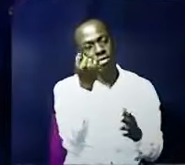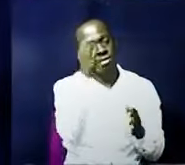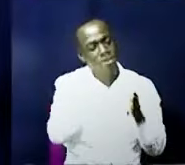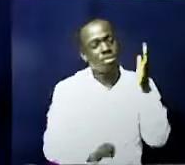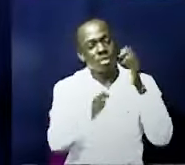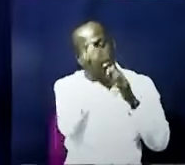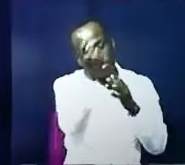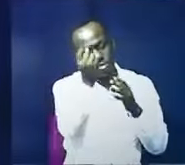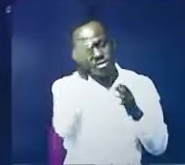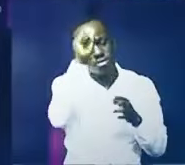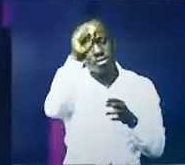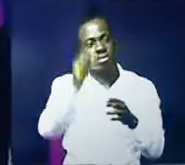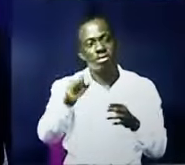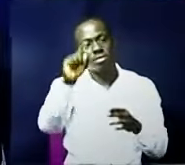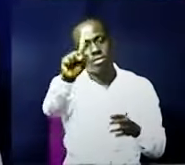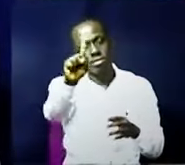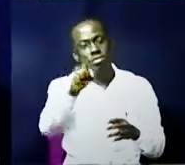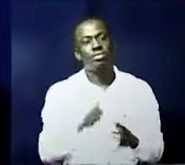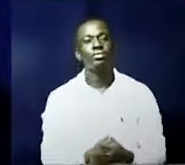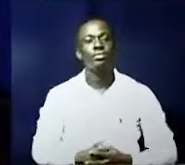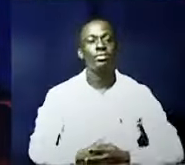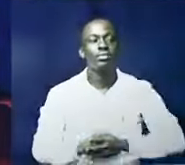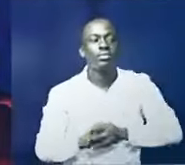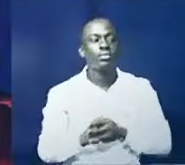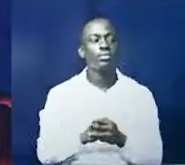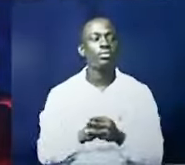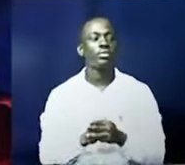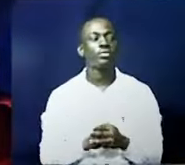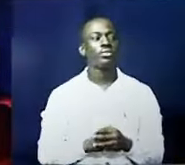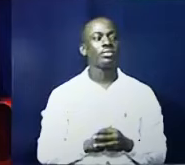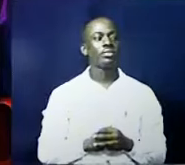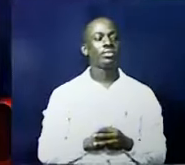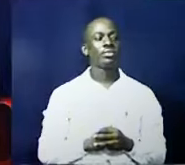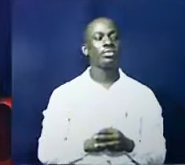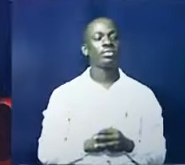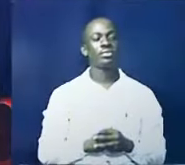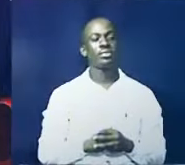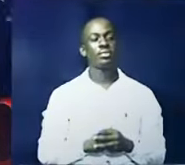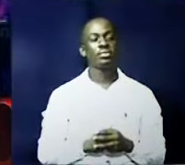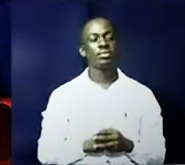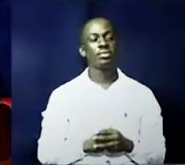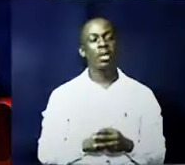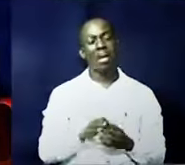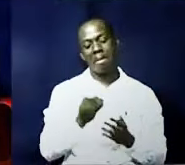Maybe some of you want a topic, eh? So,